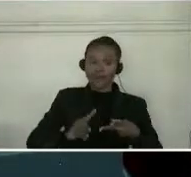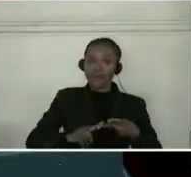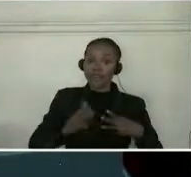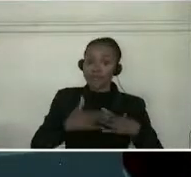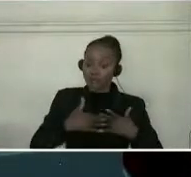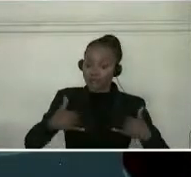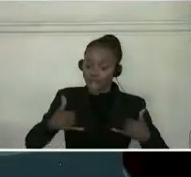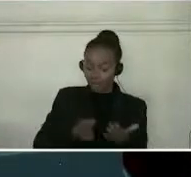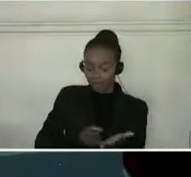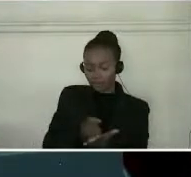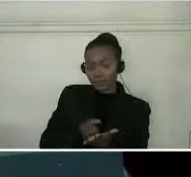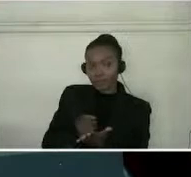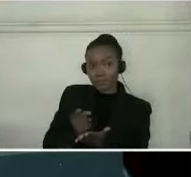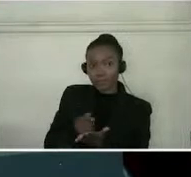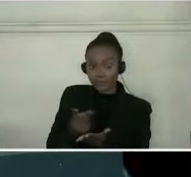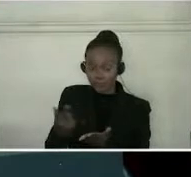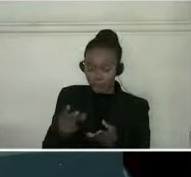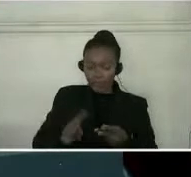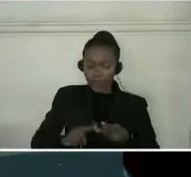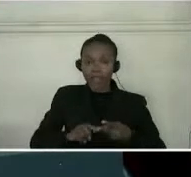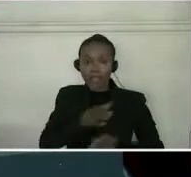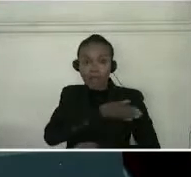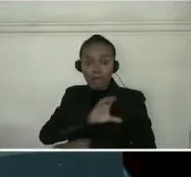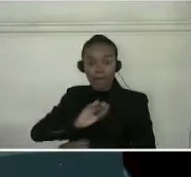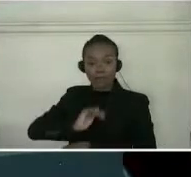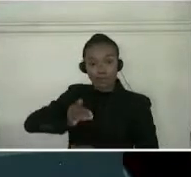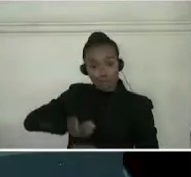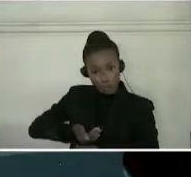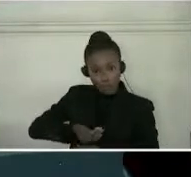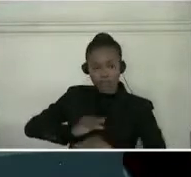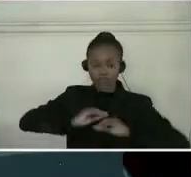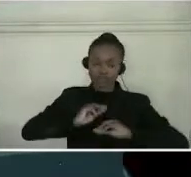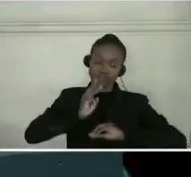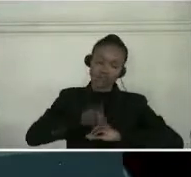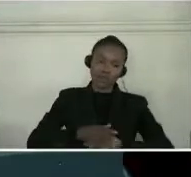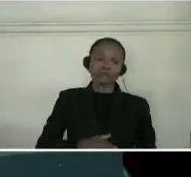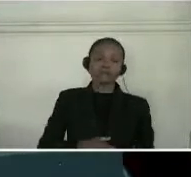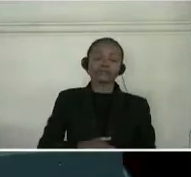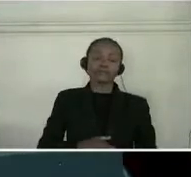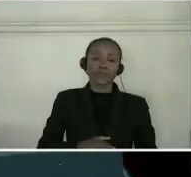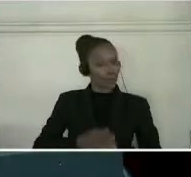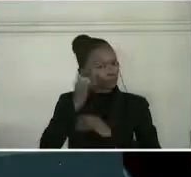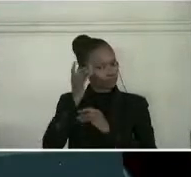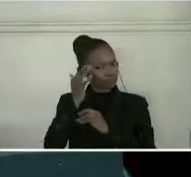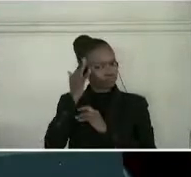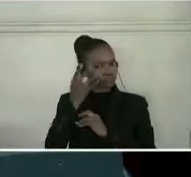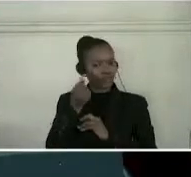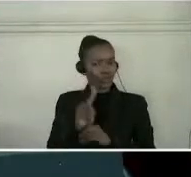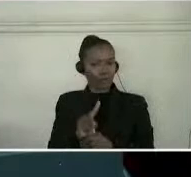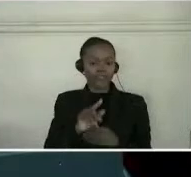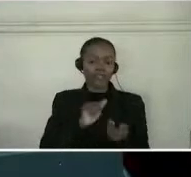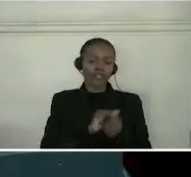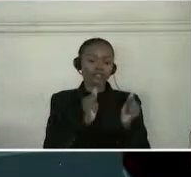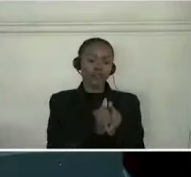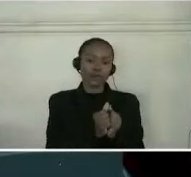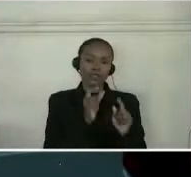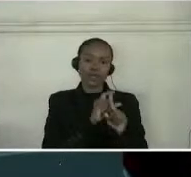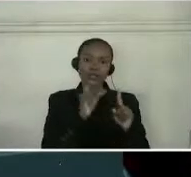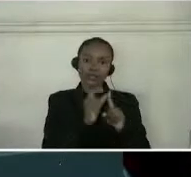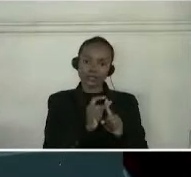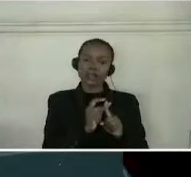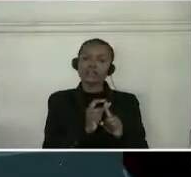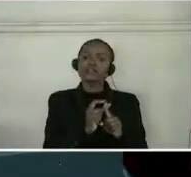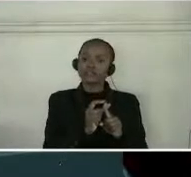empowerment of women considerations have also been made to use sport art and culture legends and